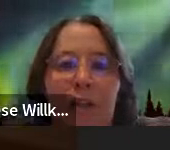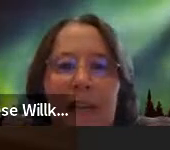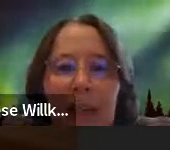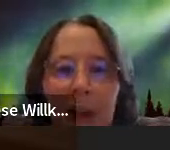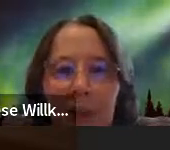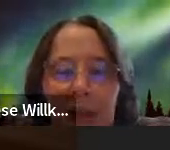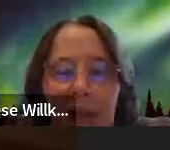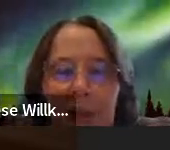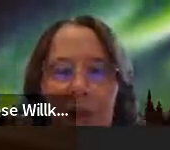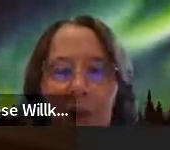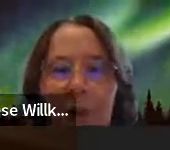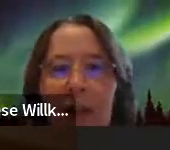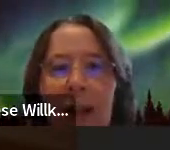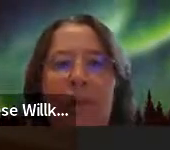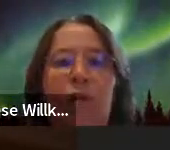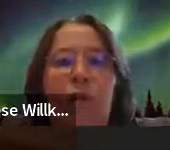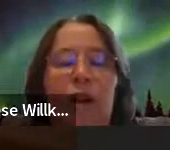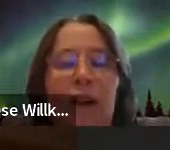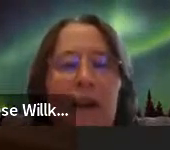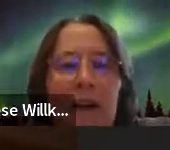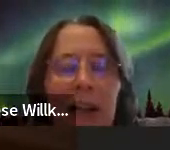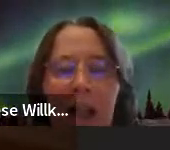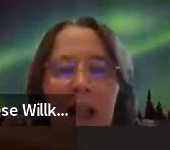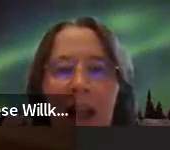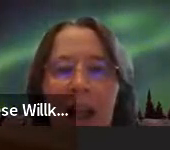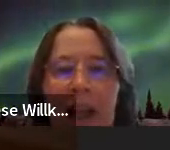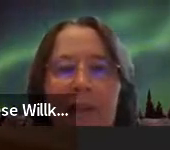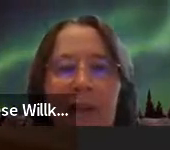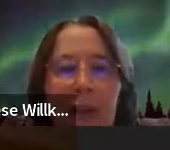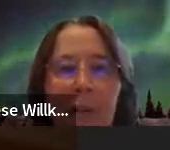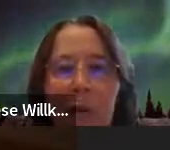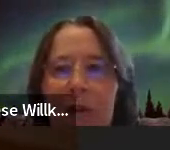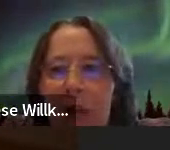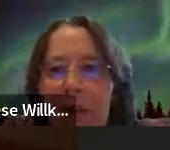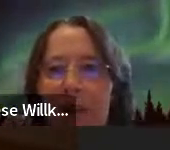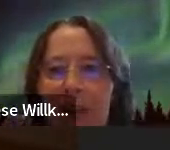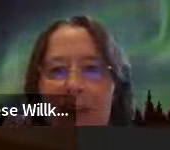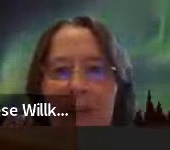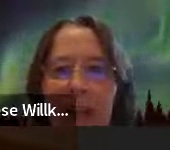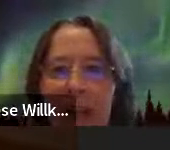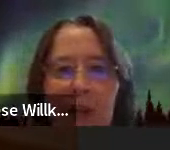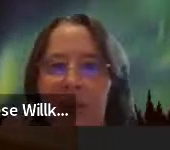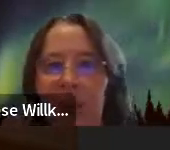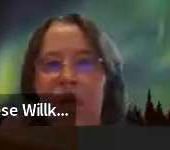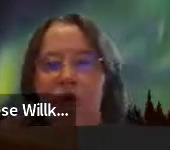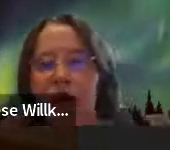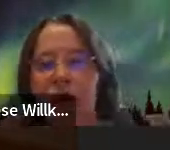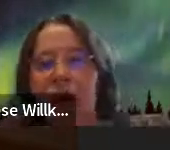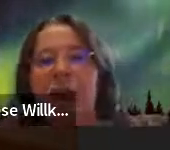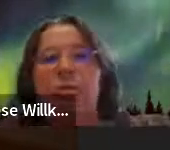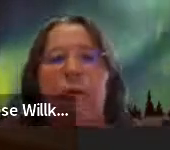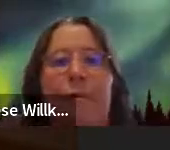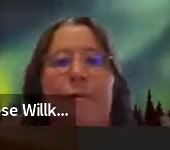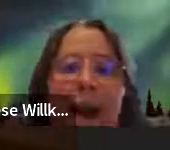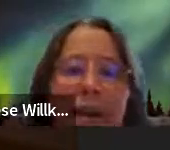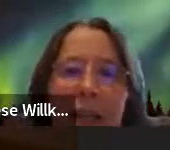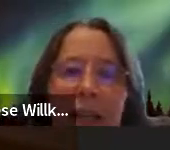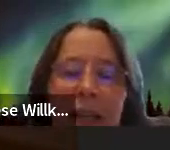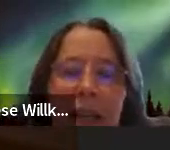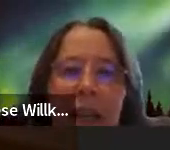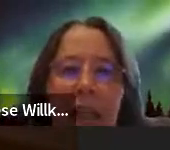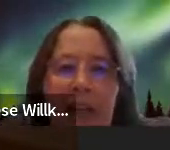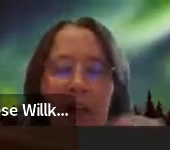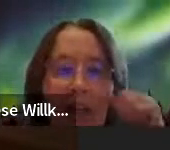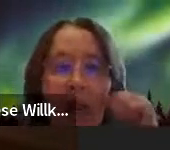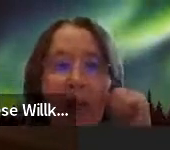pushes the treat down and I just overlap the corner guard. I found at the Motel 6, they had all this corner guard they were